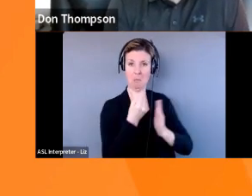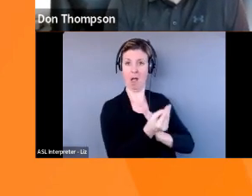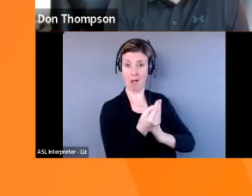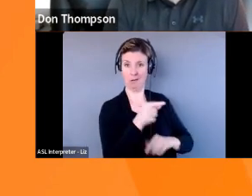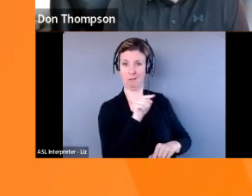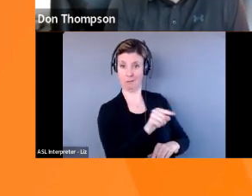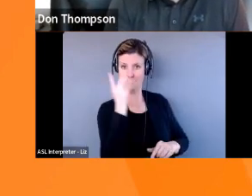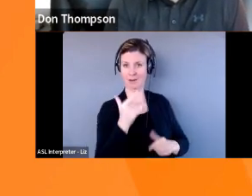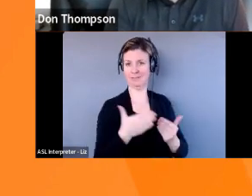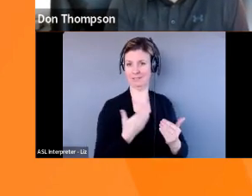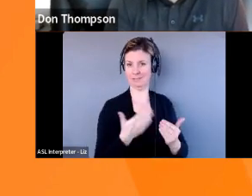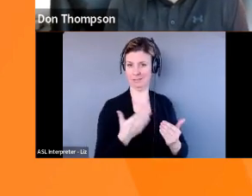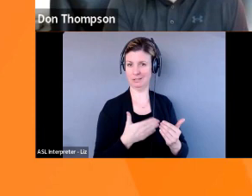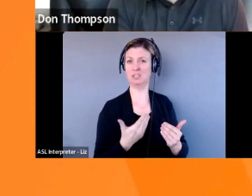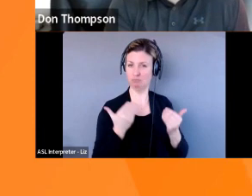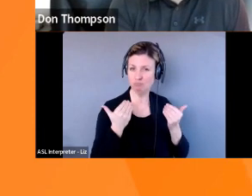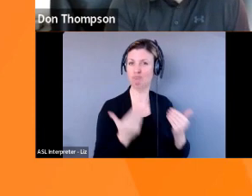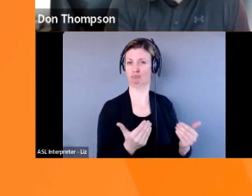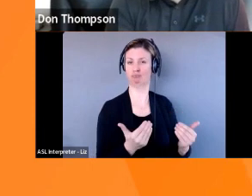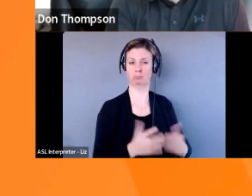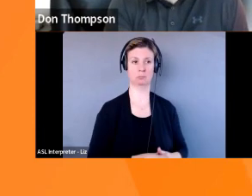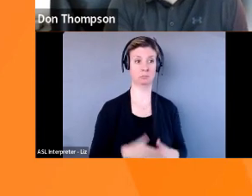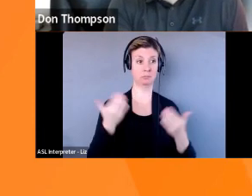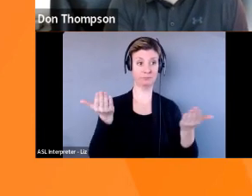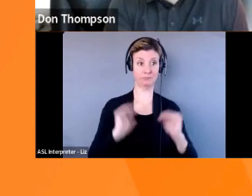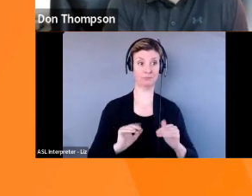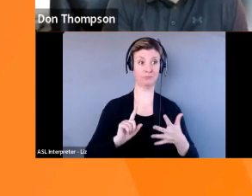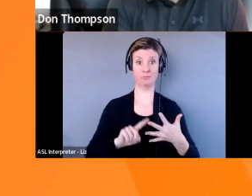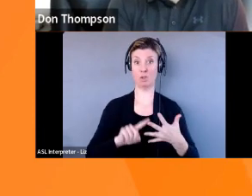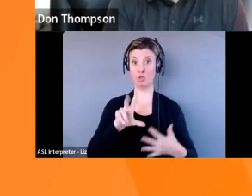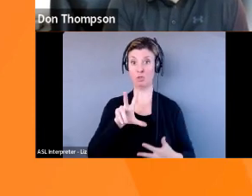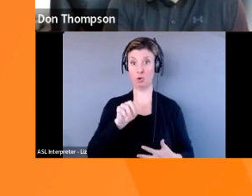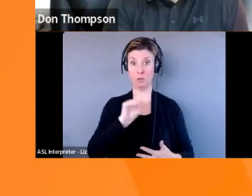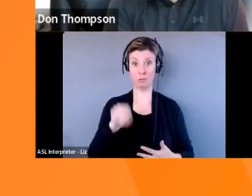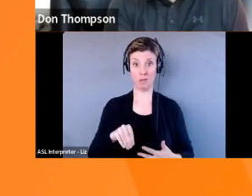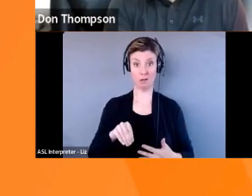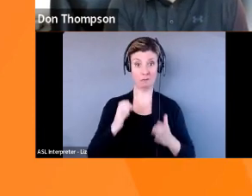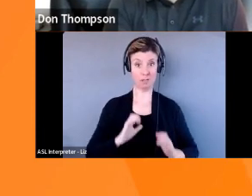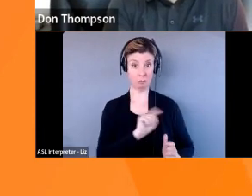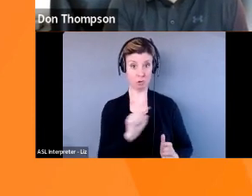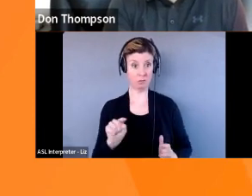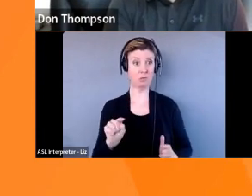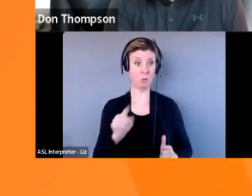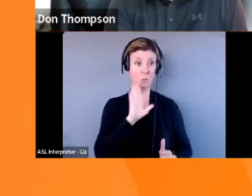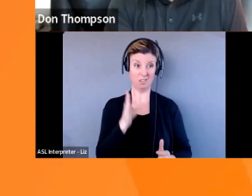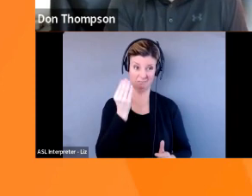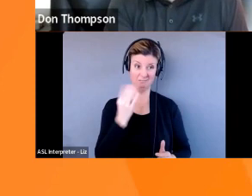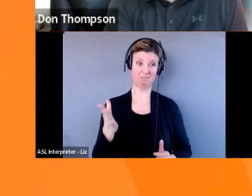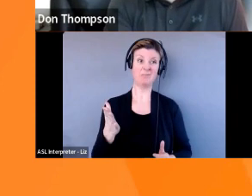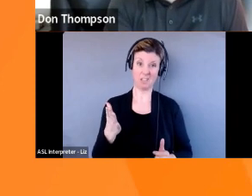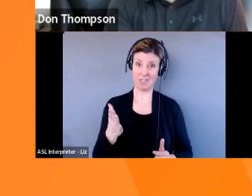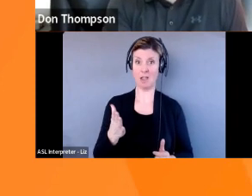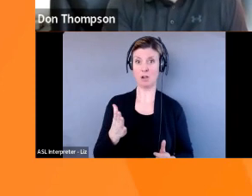30% of customers say influencer recommendations are one of the key factors in their purchasing decisions. And this is this whole industry that's opened up in terms of